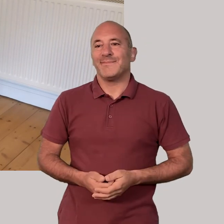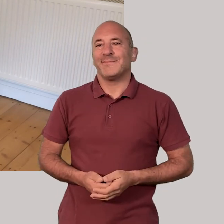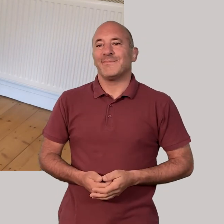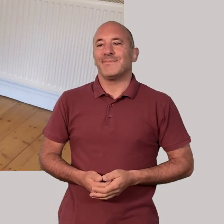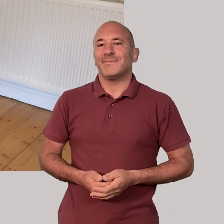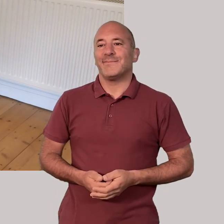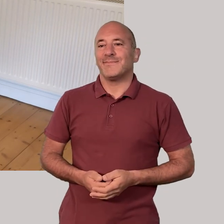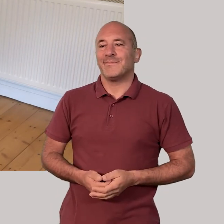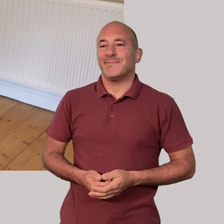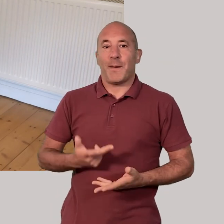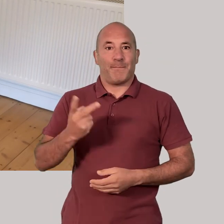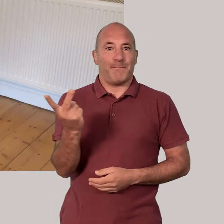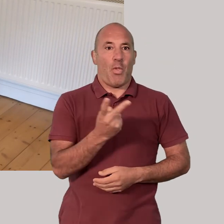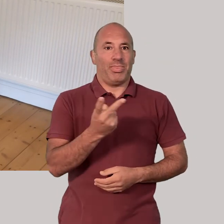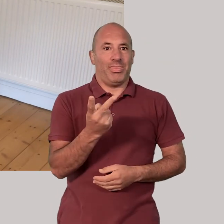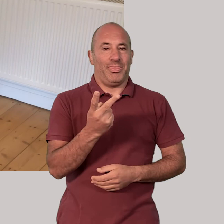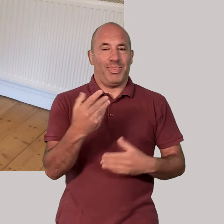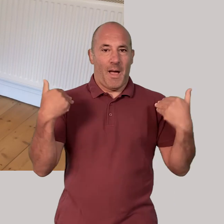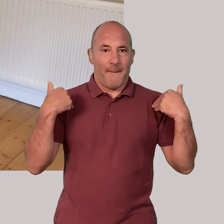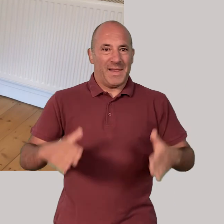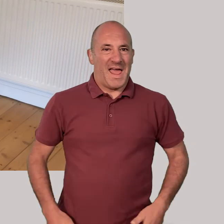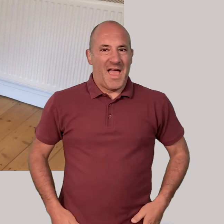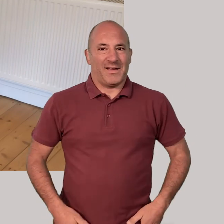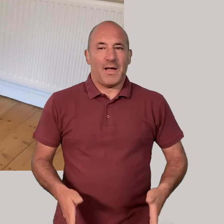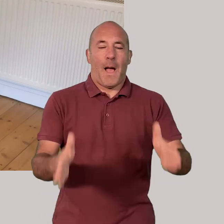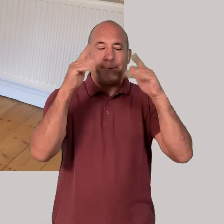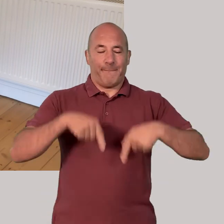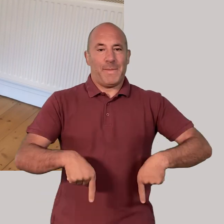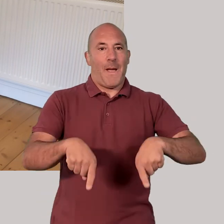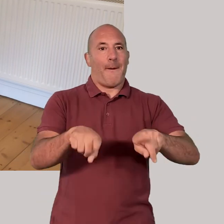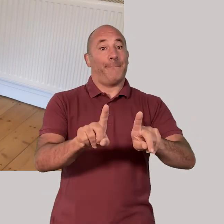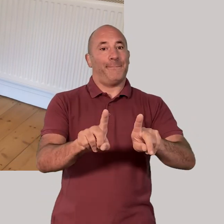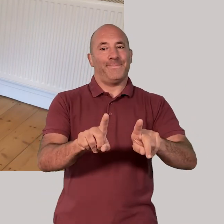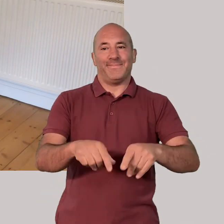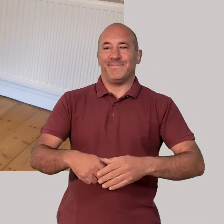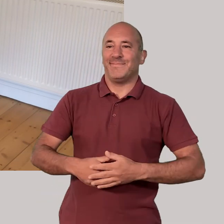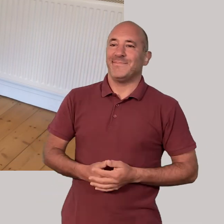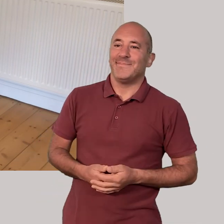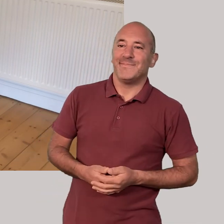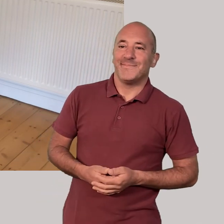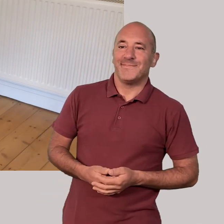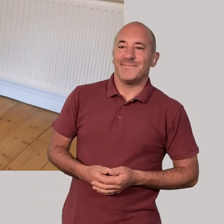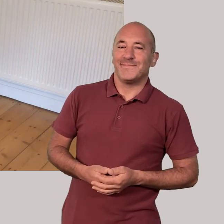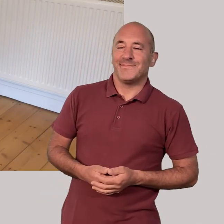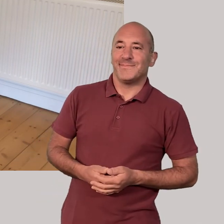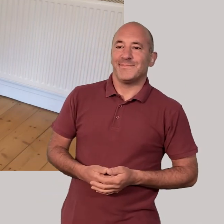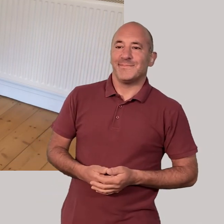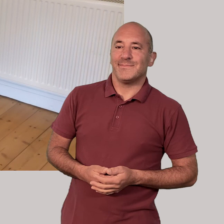And then both together. Both arms and both legs. All the way up.